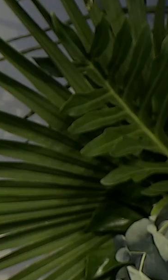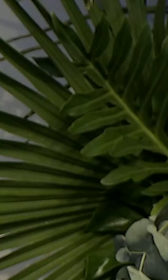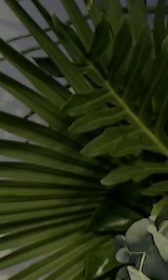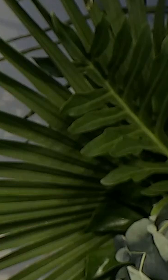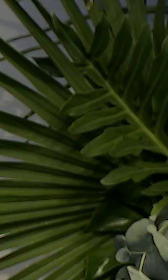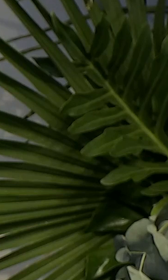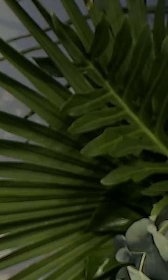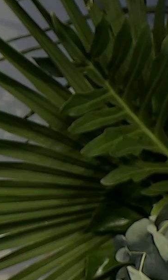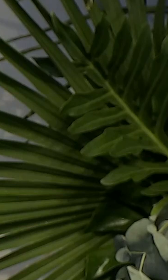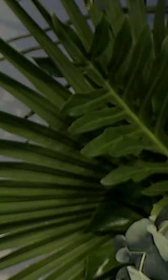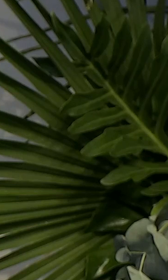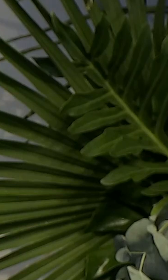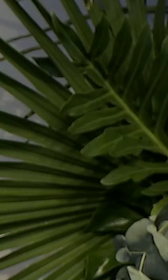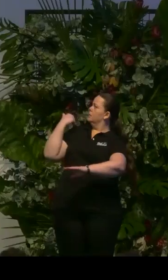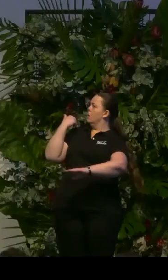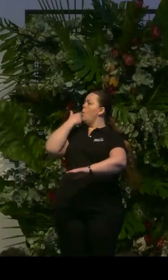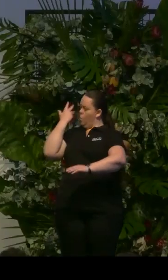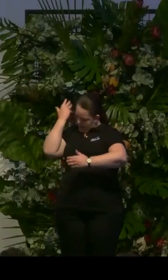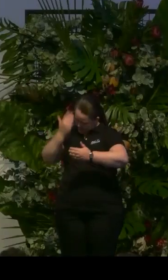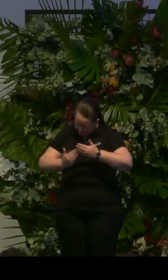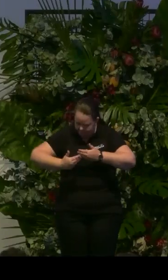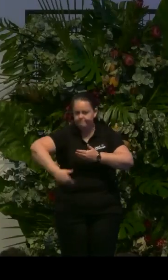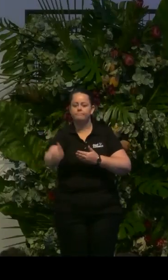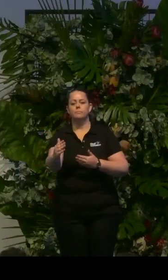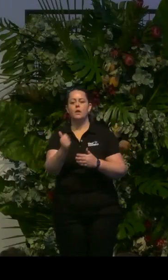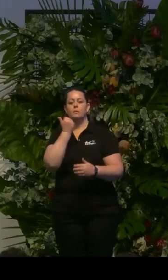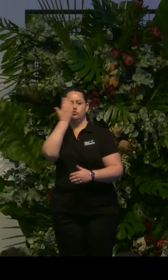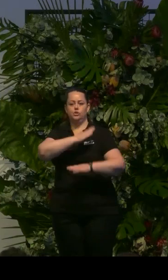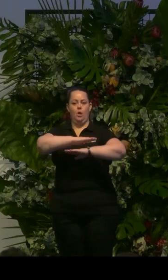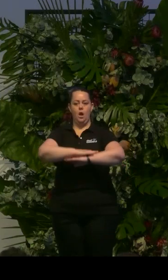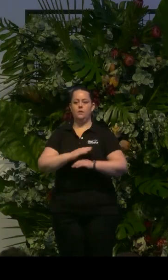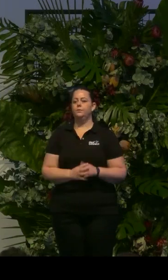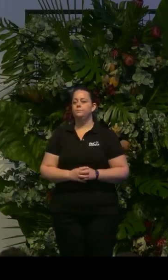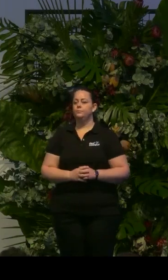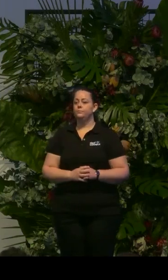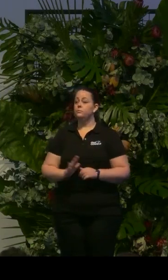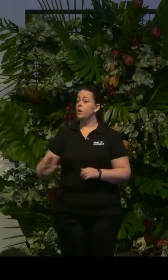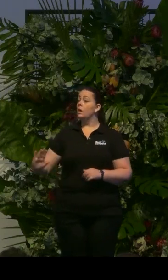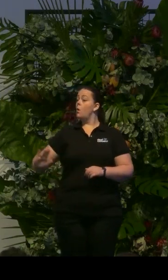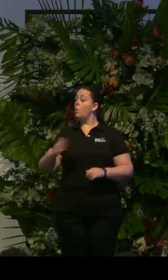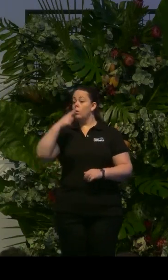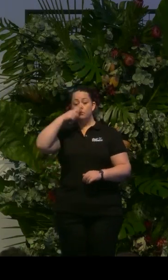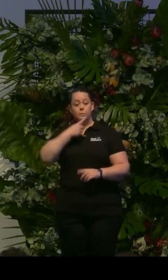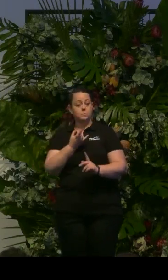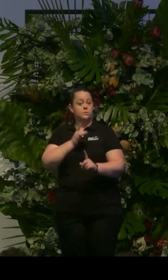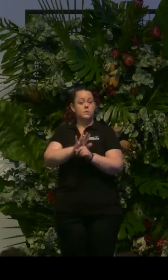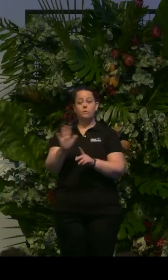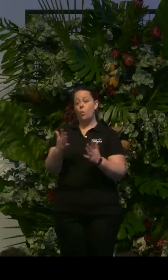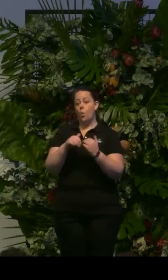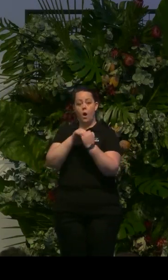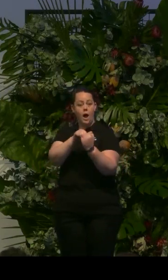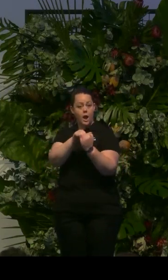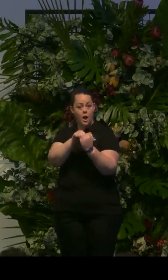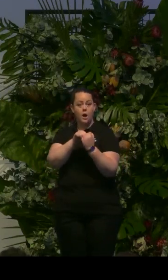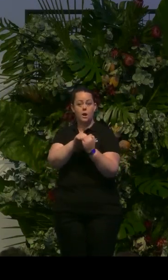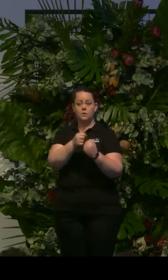be Aboriginal land. I'd also like to thank all First Nations people and allies who are involved in centering the voices of First